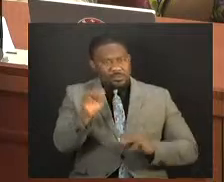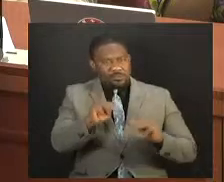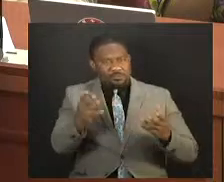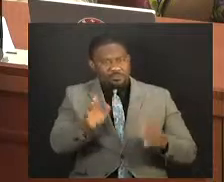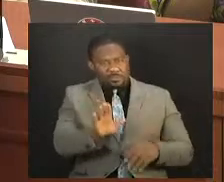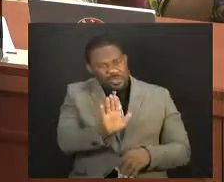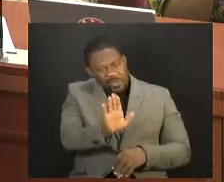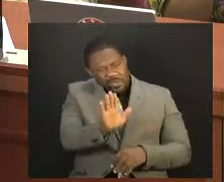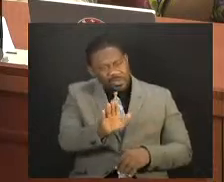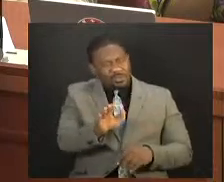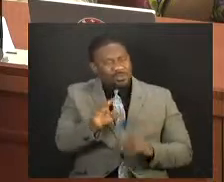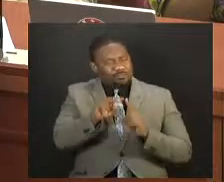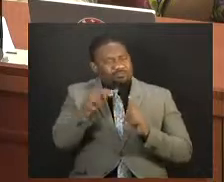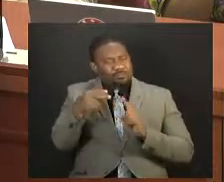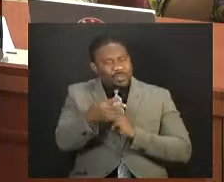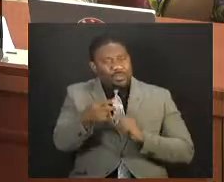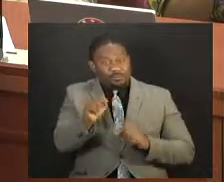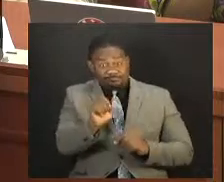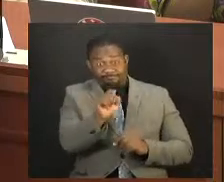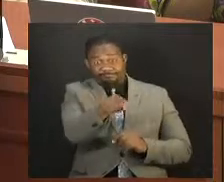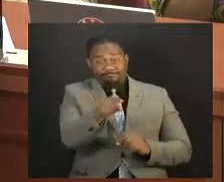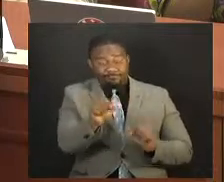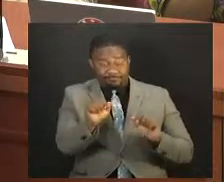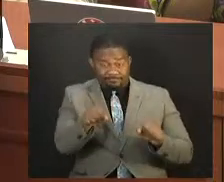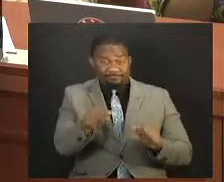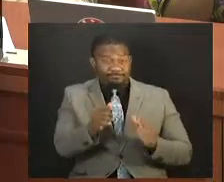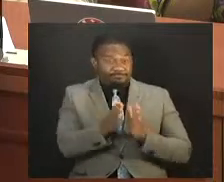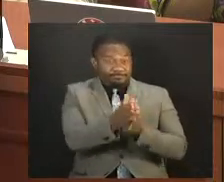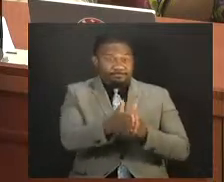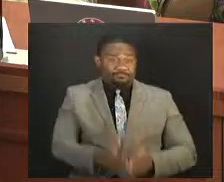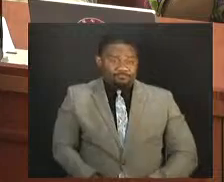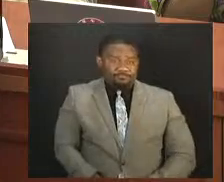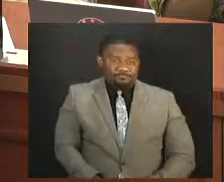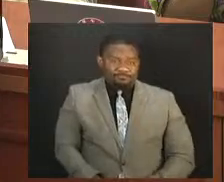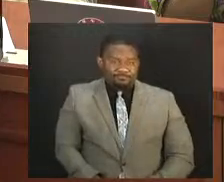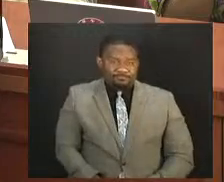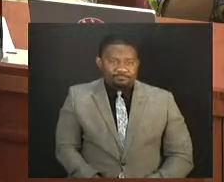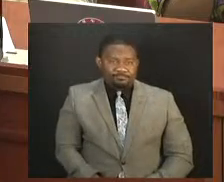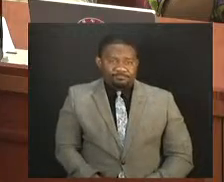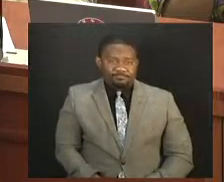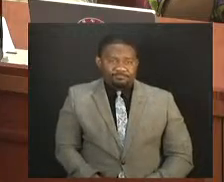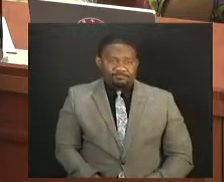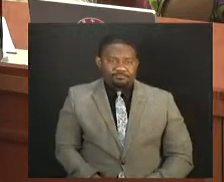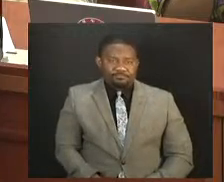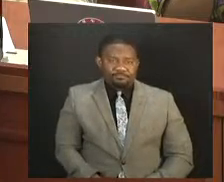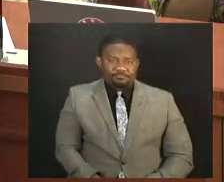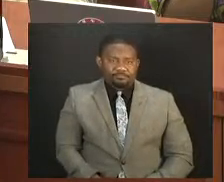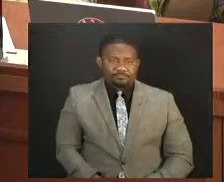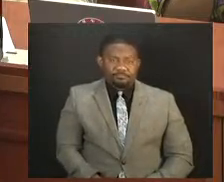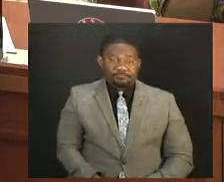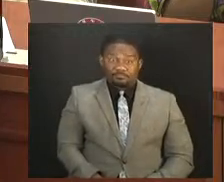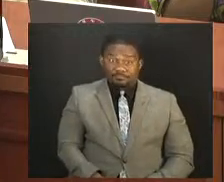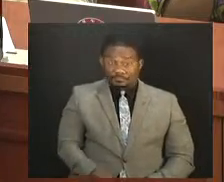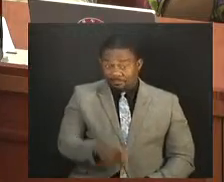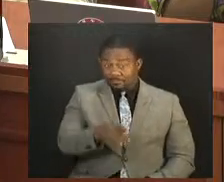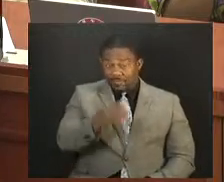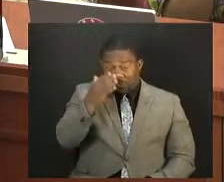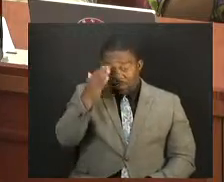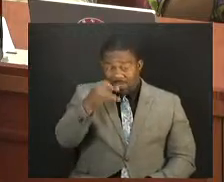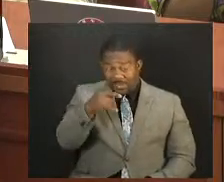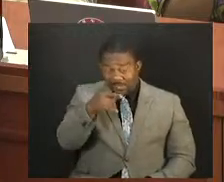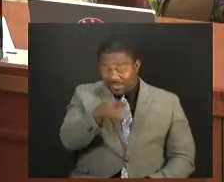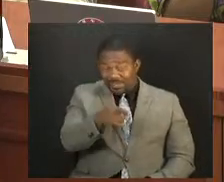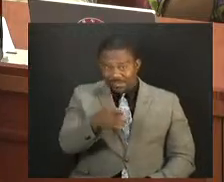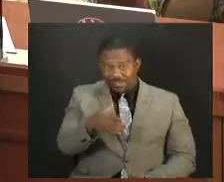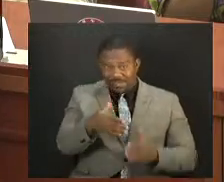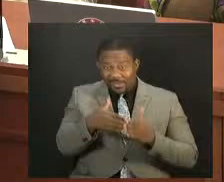his purview as minority leader, because he is chair of some committees of parliament. I